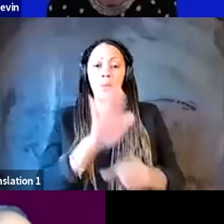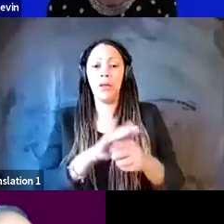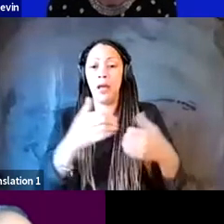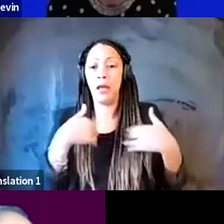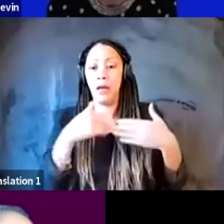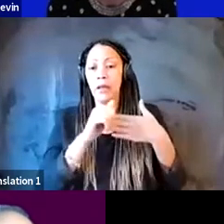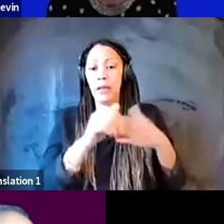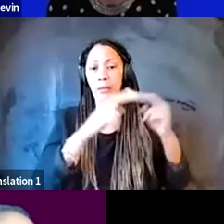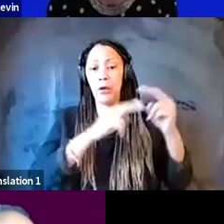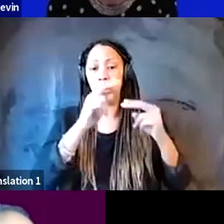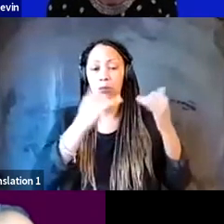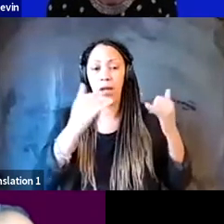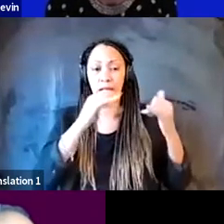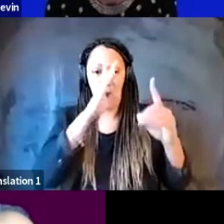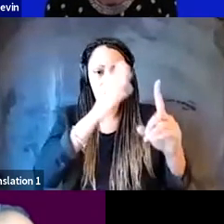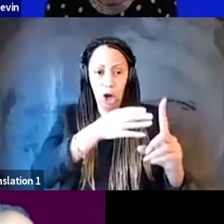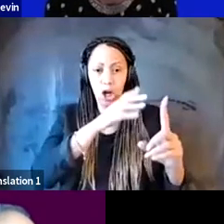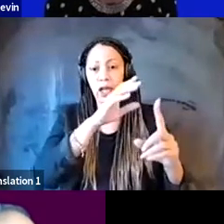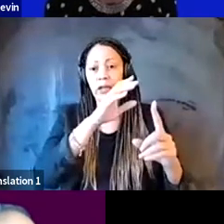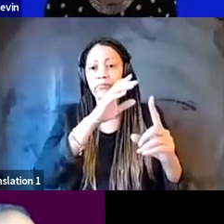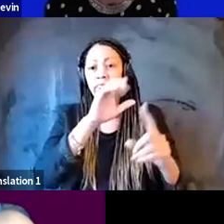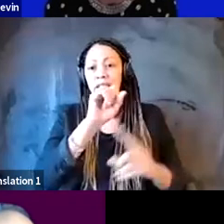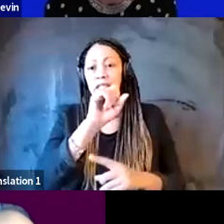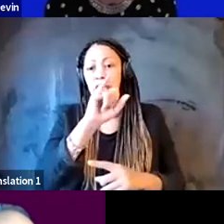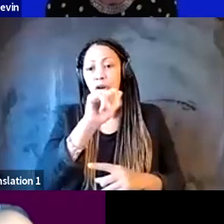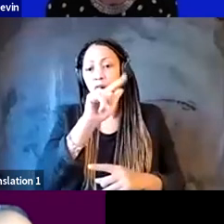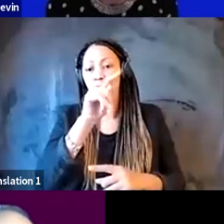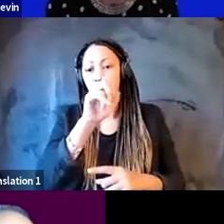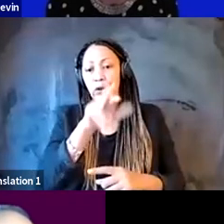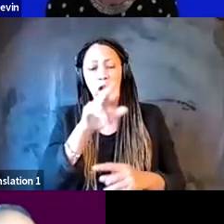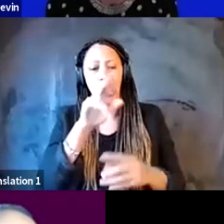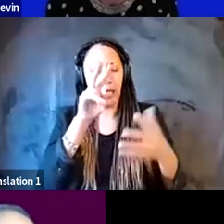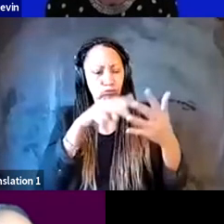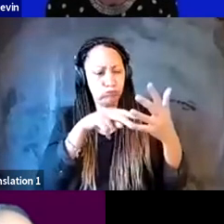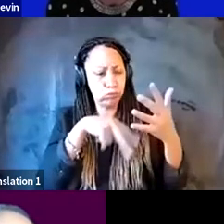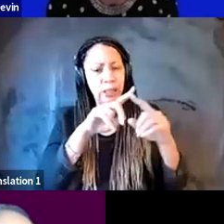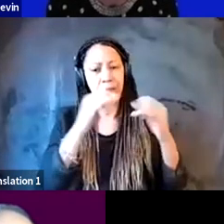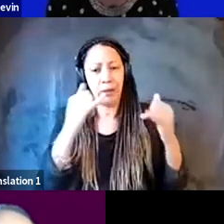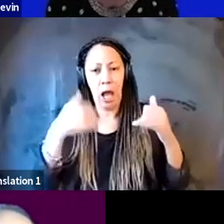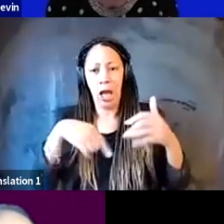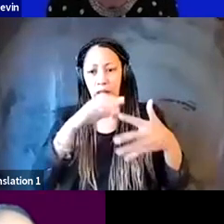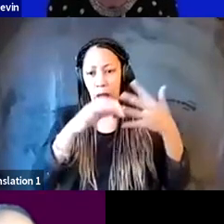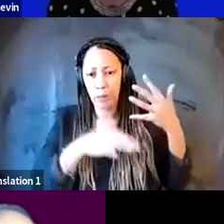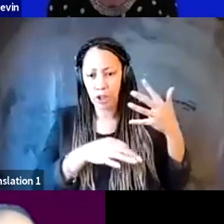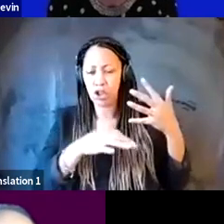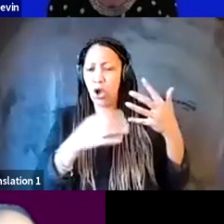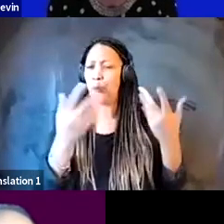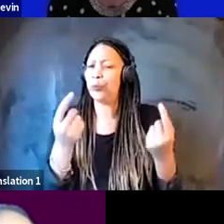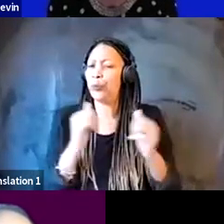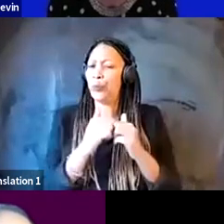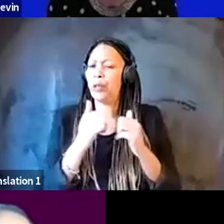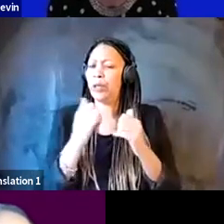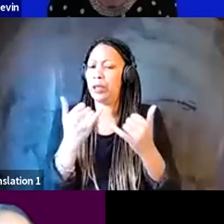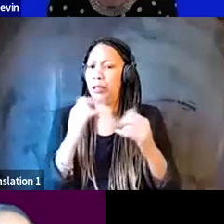currently targeting silver and looking at our options. I think the biggest thing we can do with this building from a sustainability point of